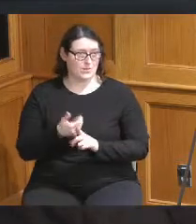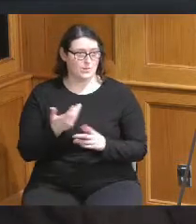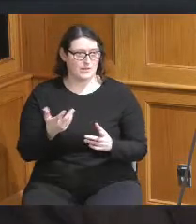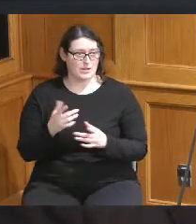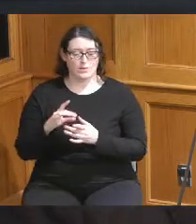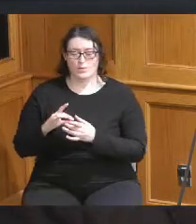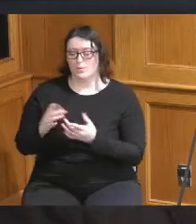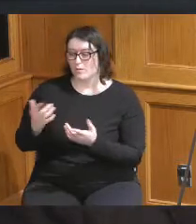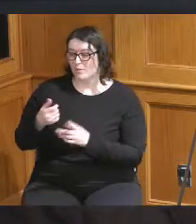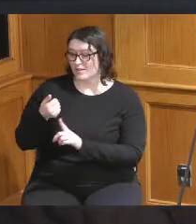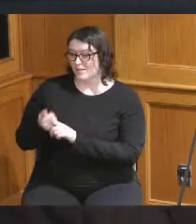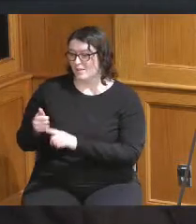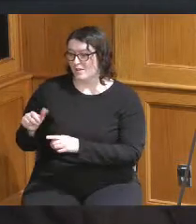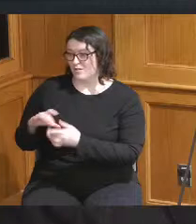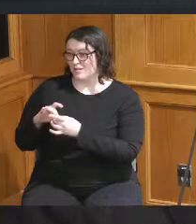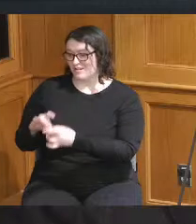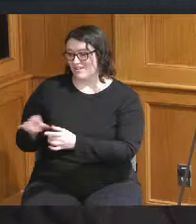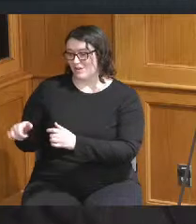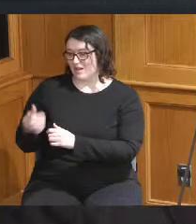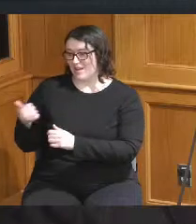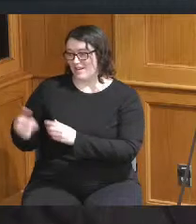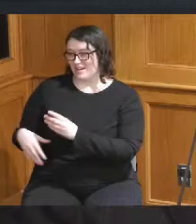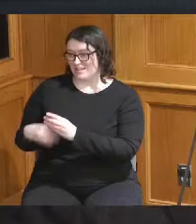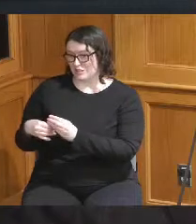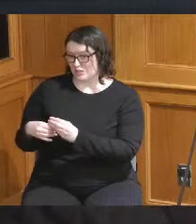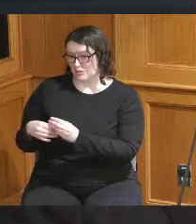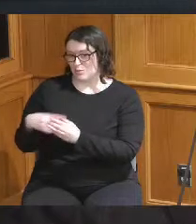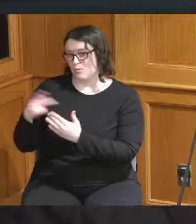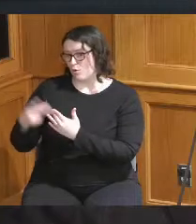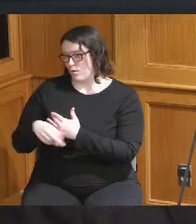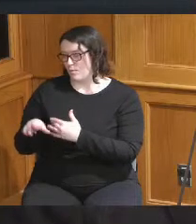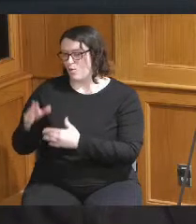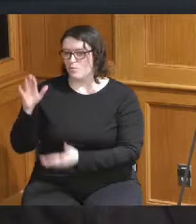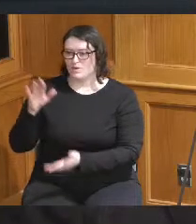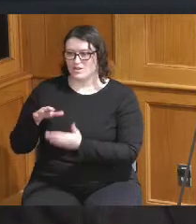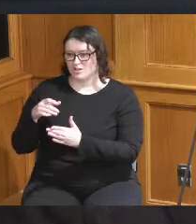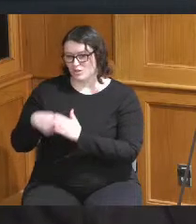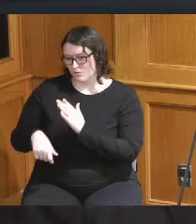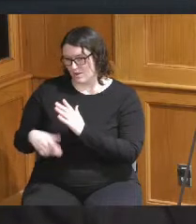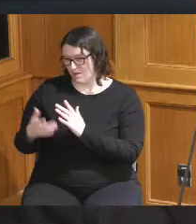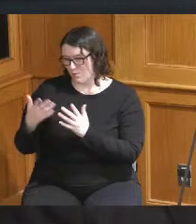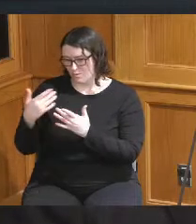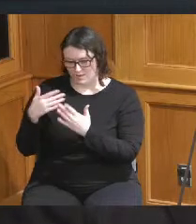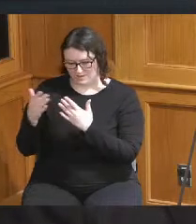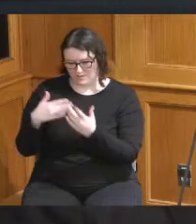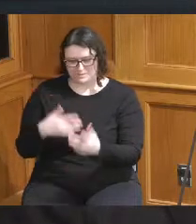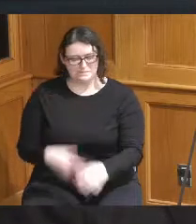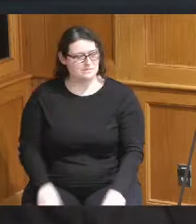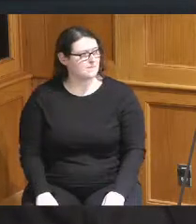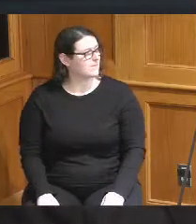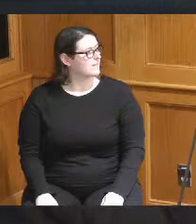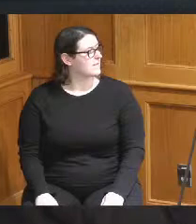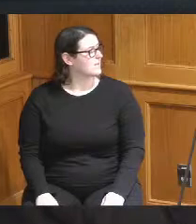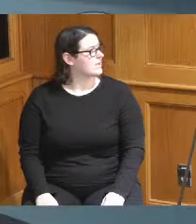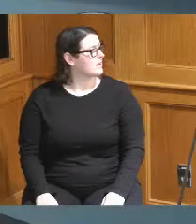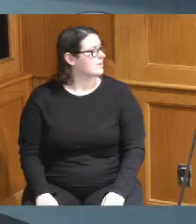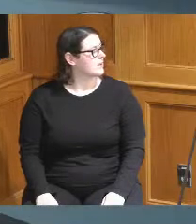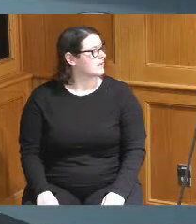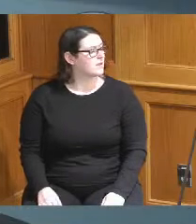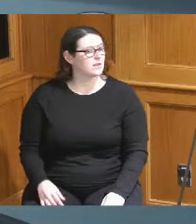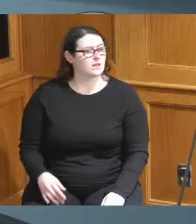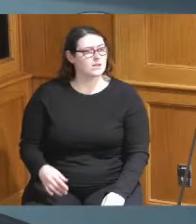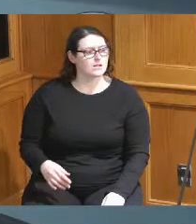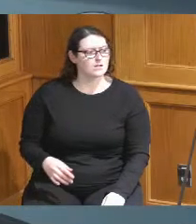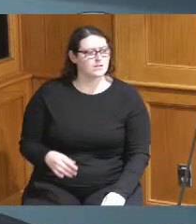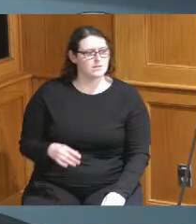related to either any additional program we could fund or a reduction in the rate? Okay. Okay. So We're